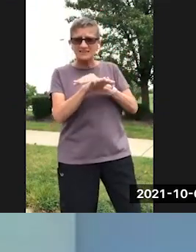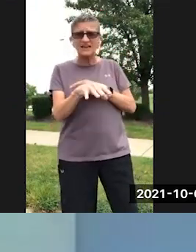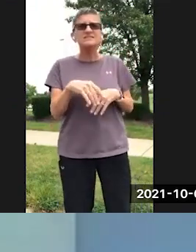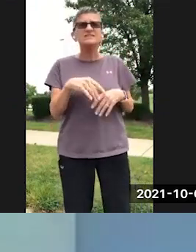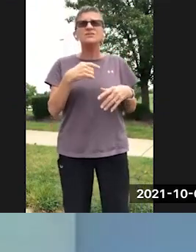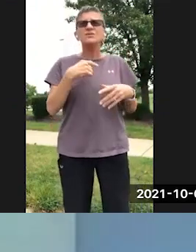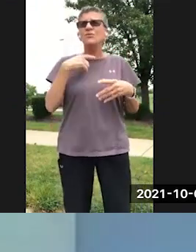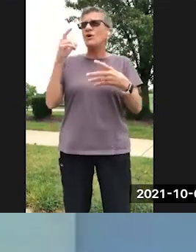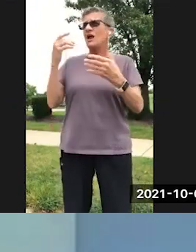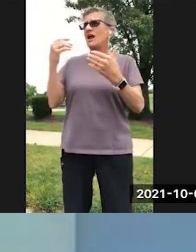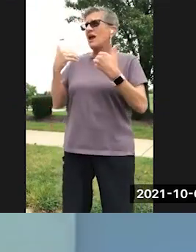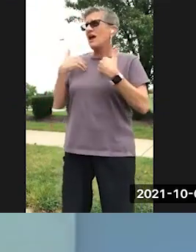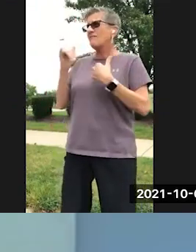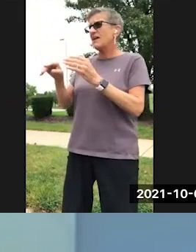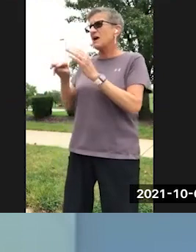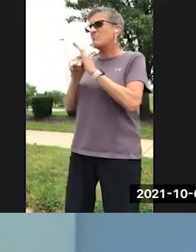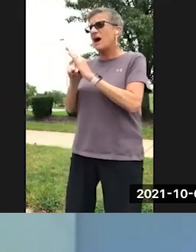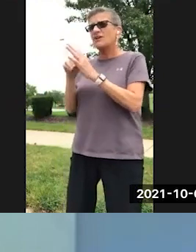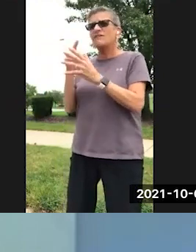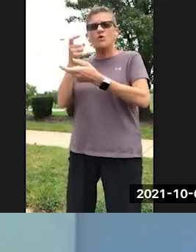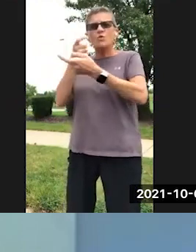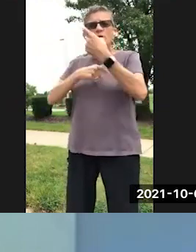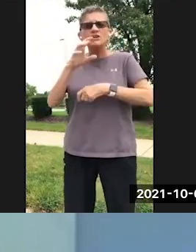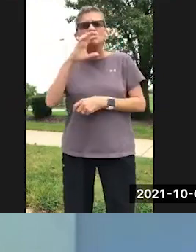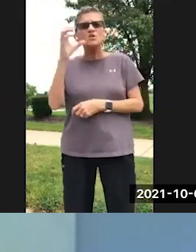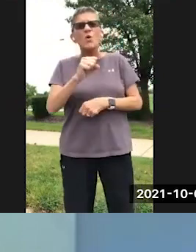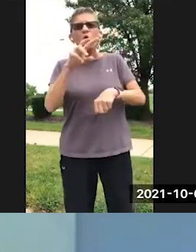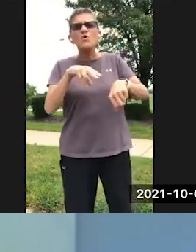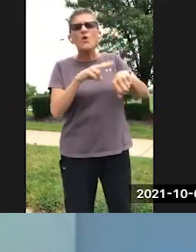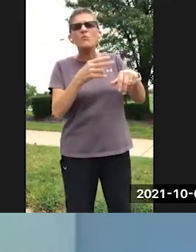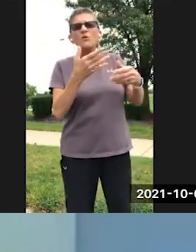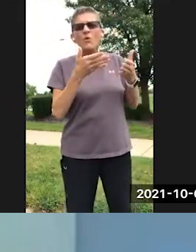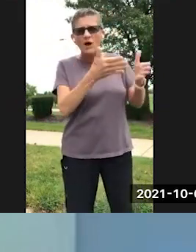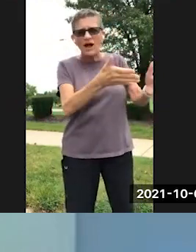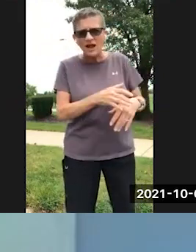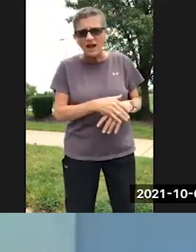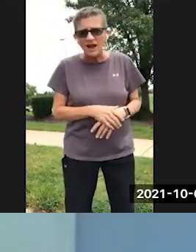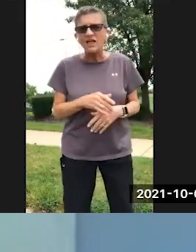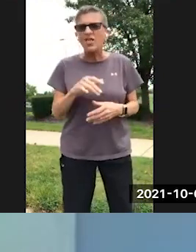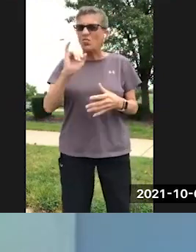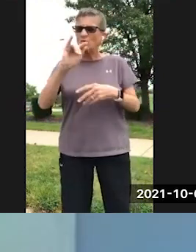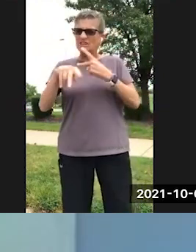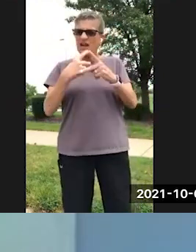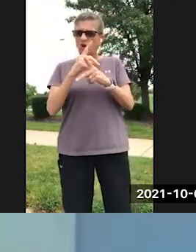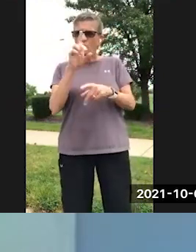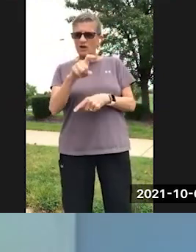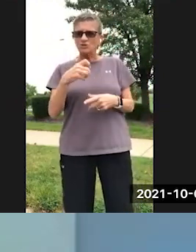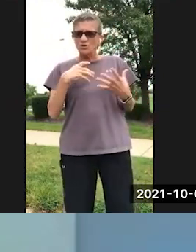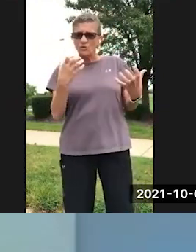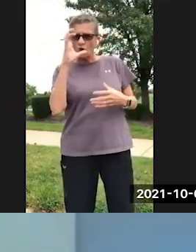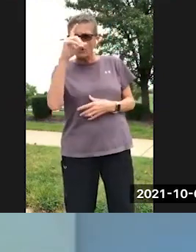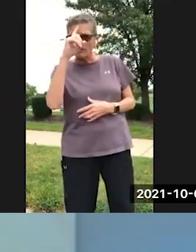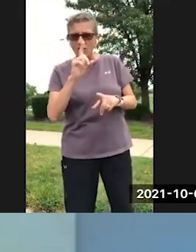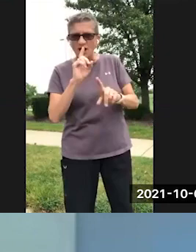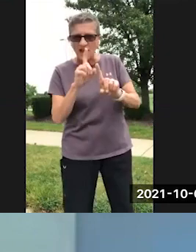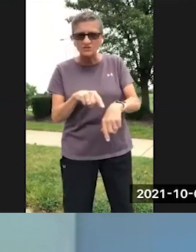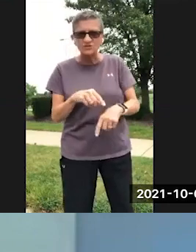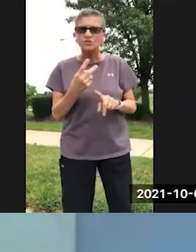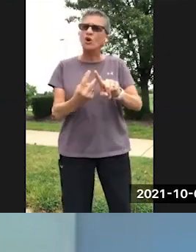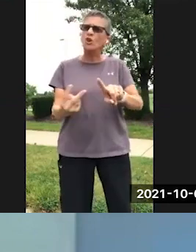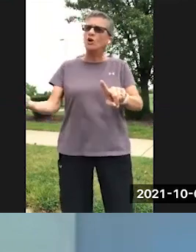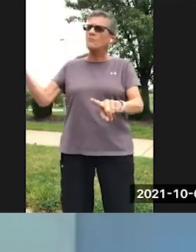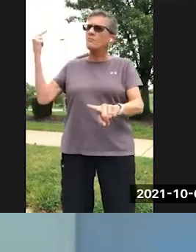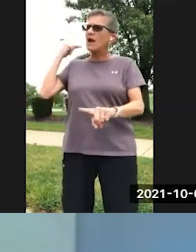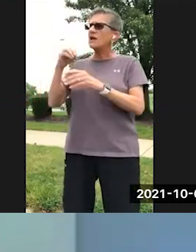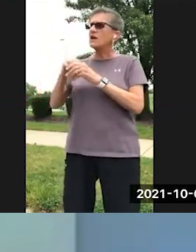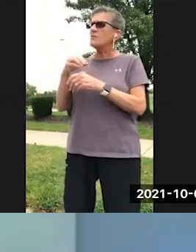classroom ever replace an old norm? These are also questions we have yet to answer. Looking back on my experience as an